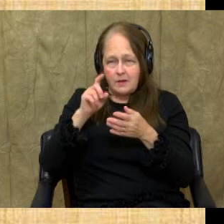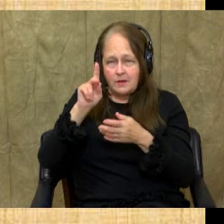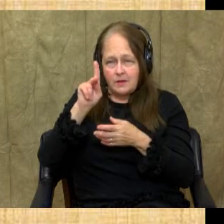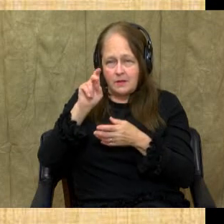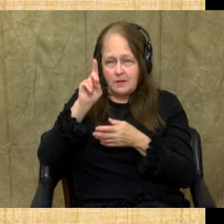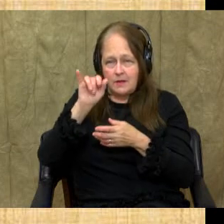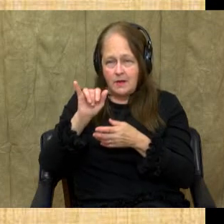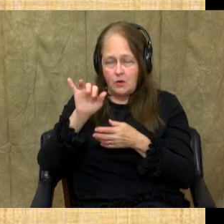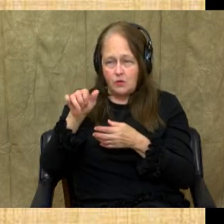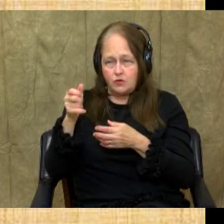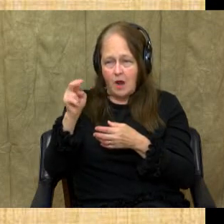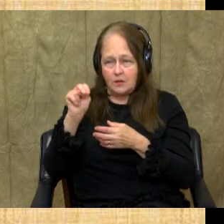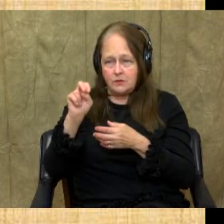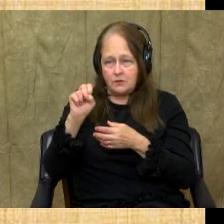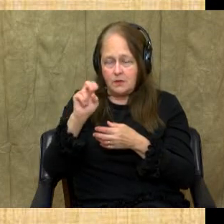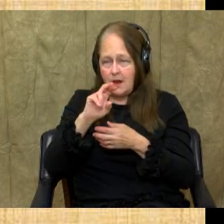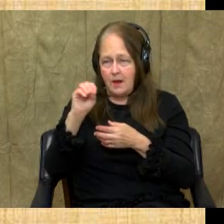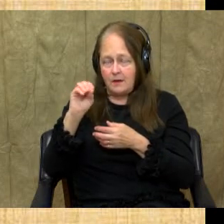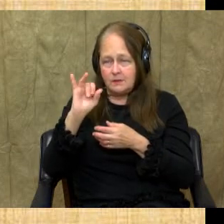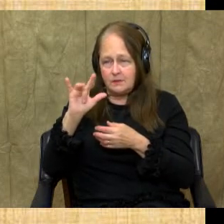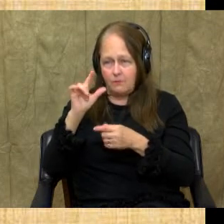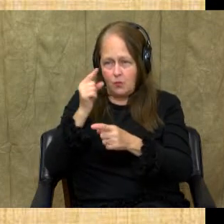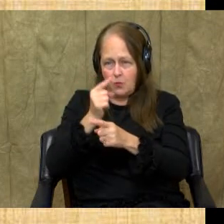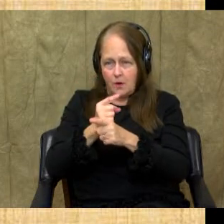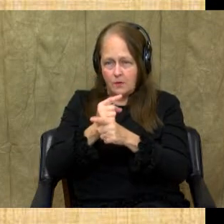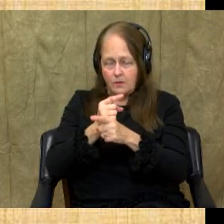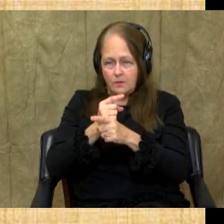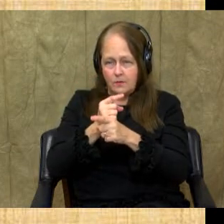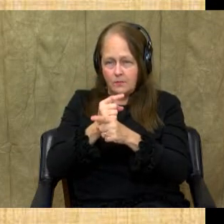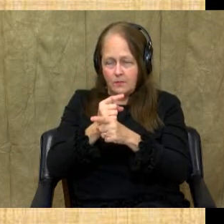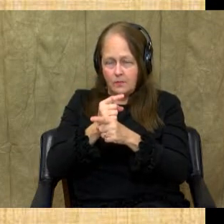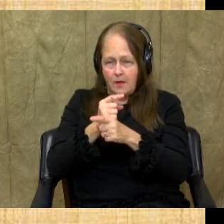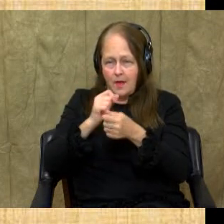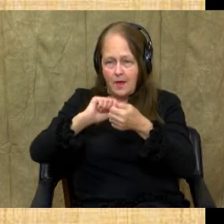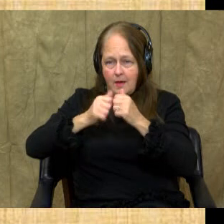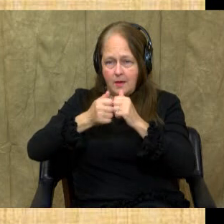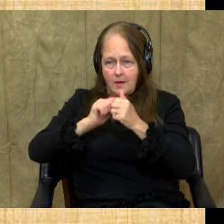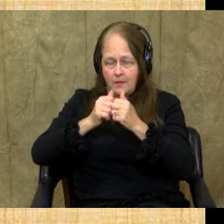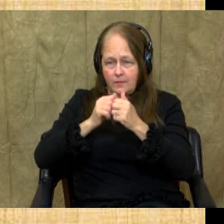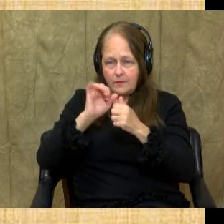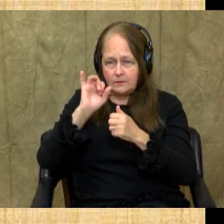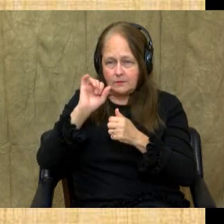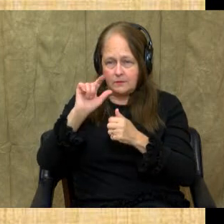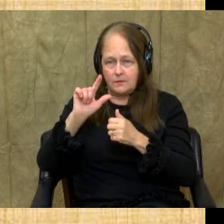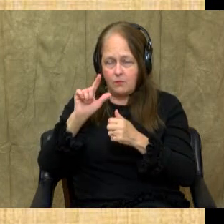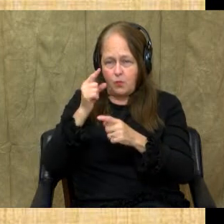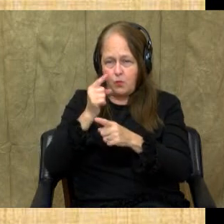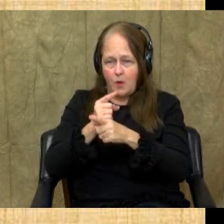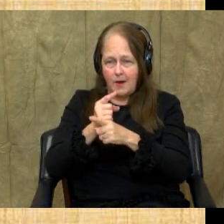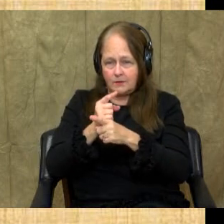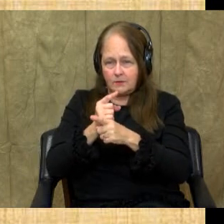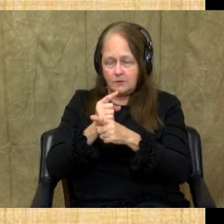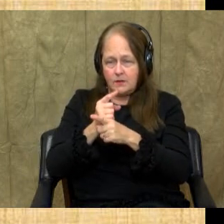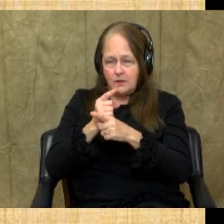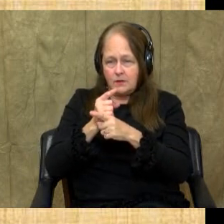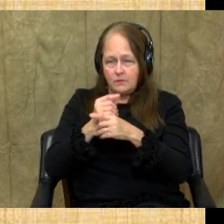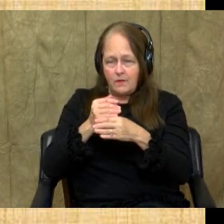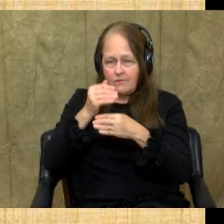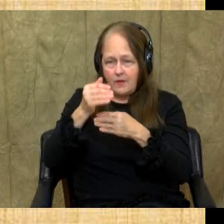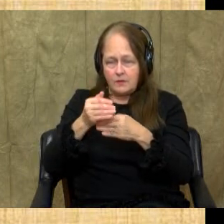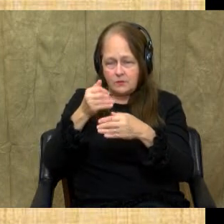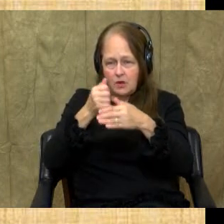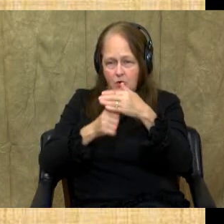this, we're going to do a little bell ringer, or we're going to get your dendrites going. That's your brain cells. All right, if